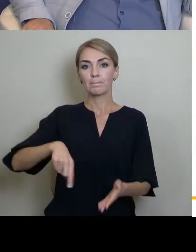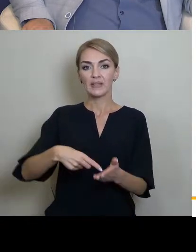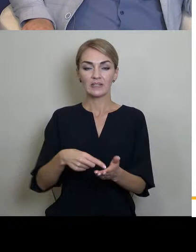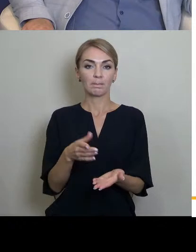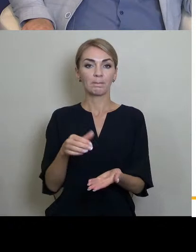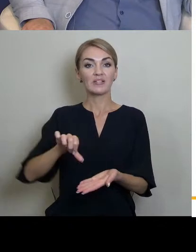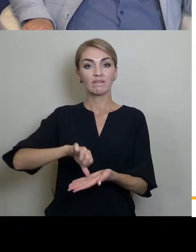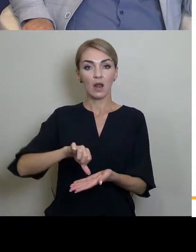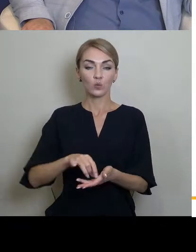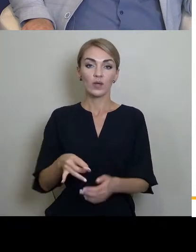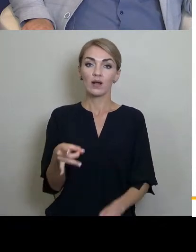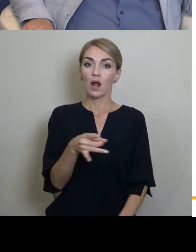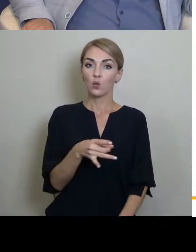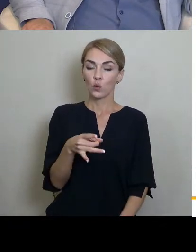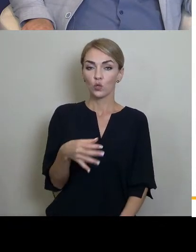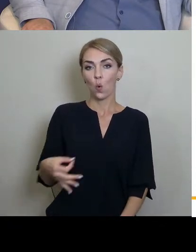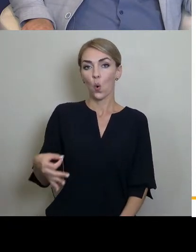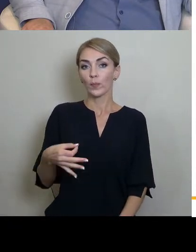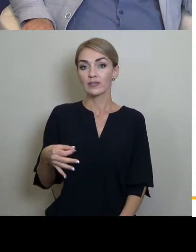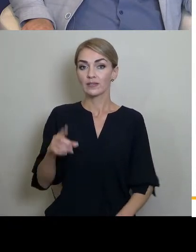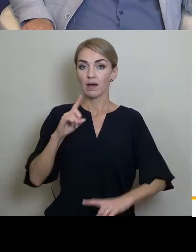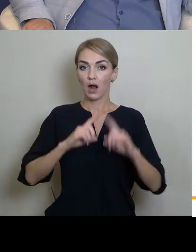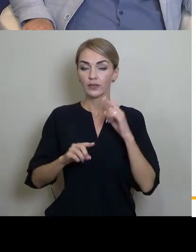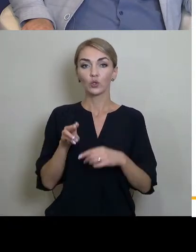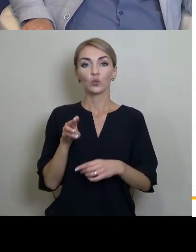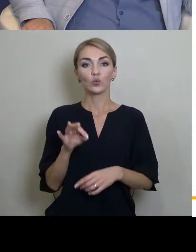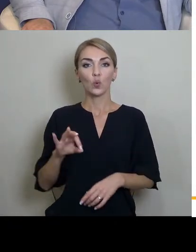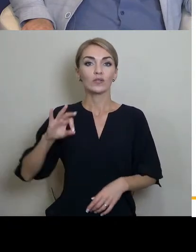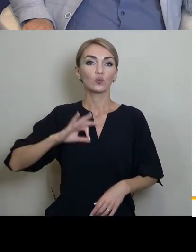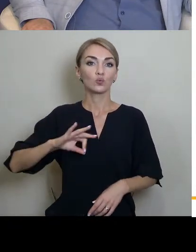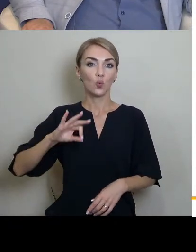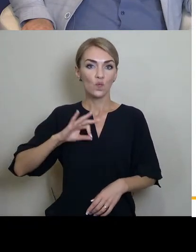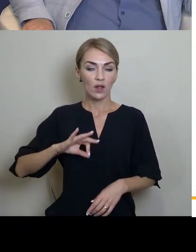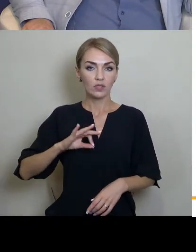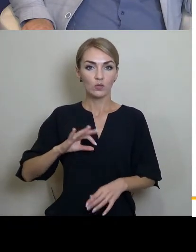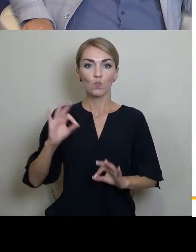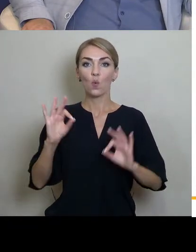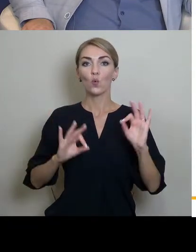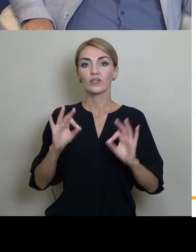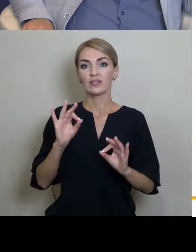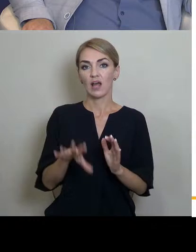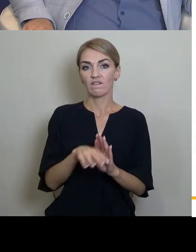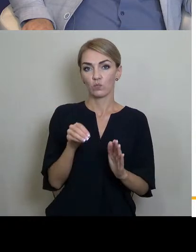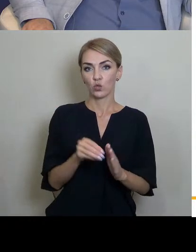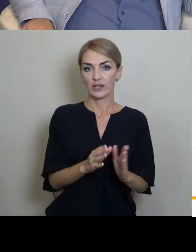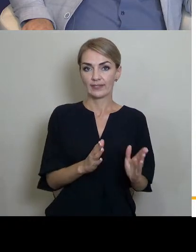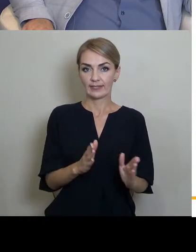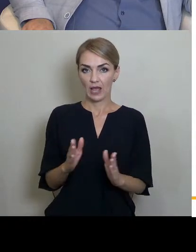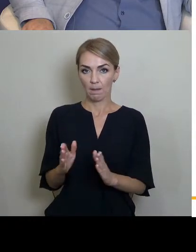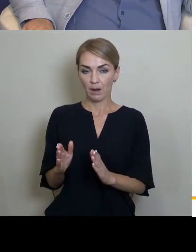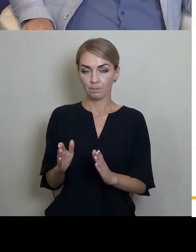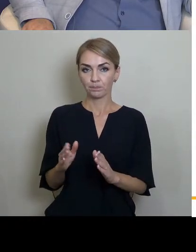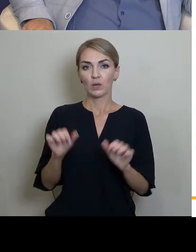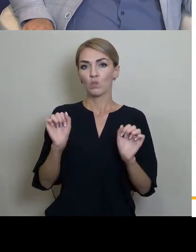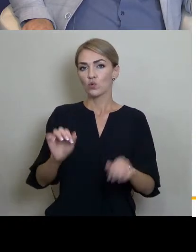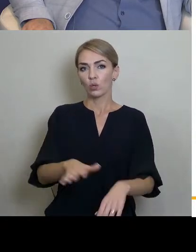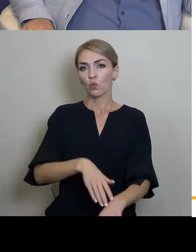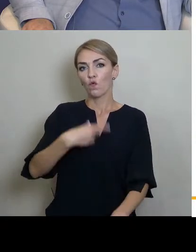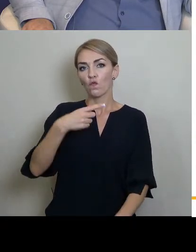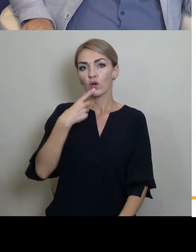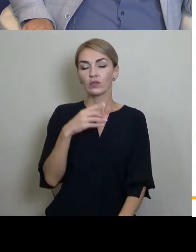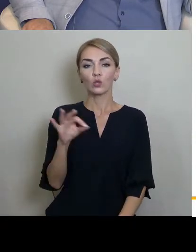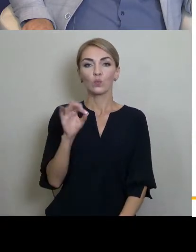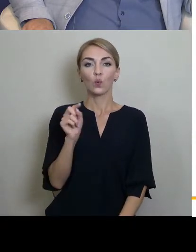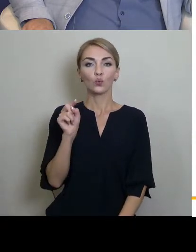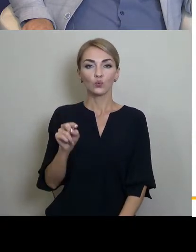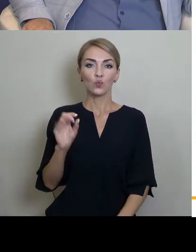the interests of villages, towns and cities are represented in rayon and city councils, so there we applied